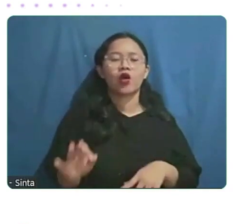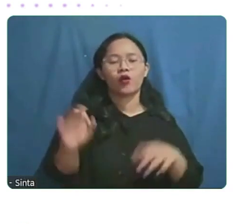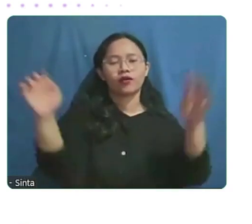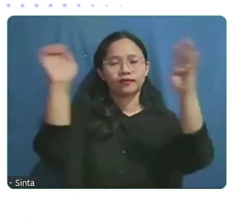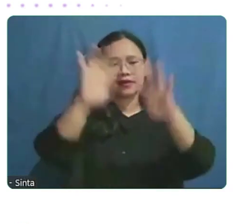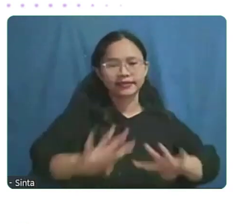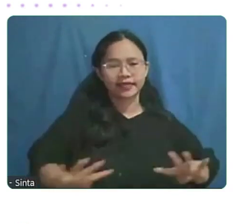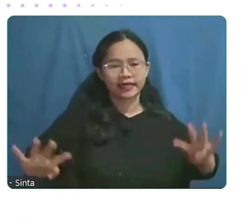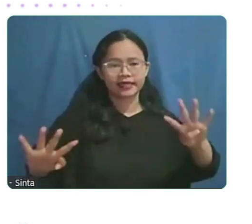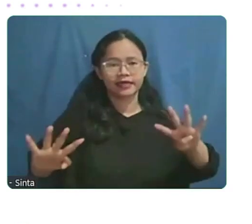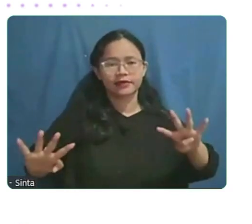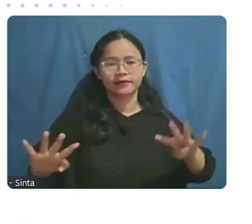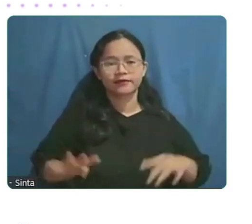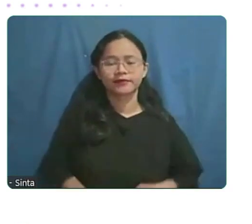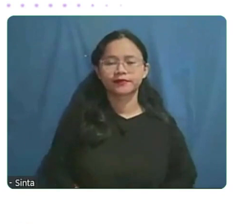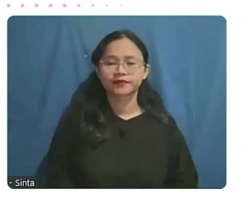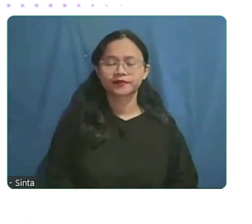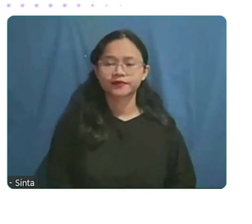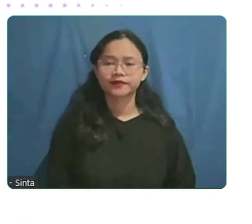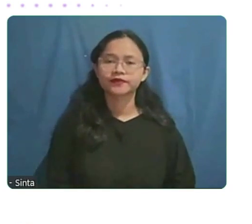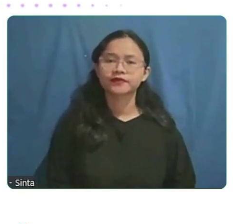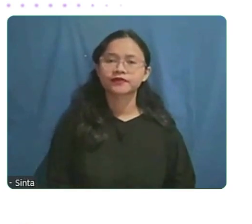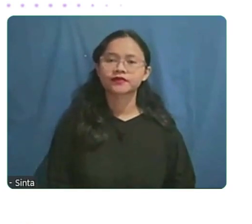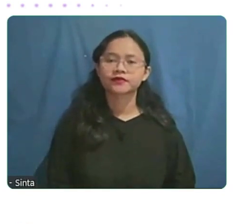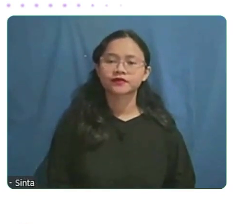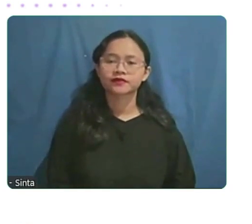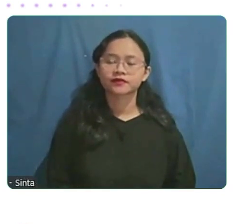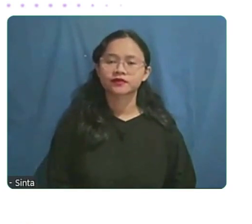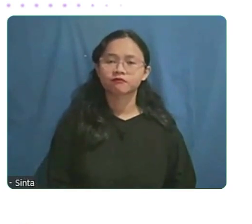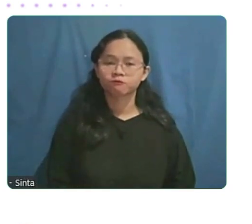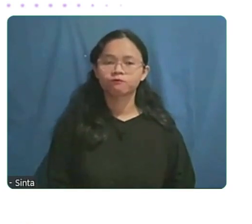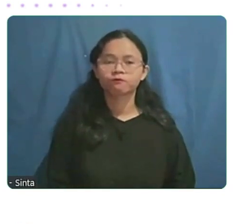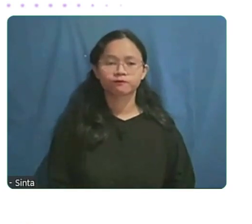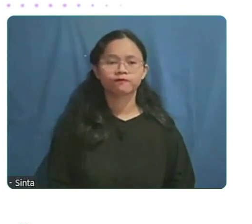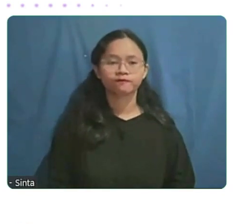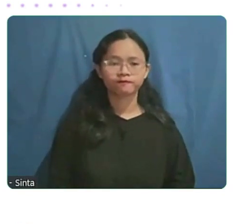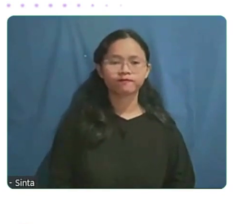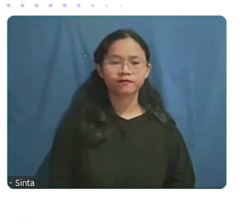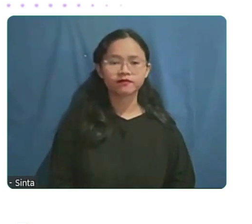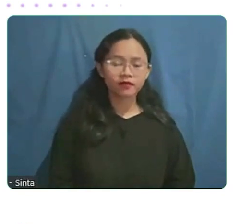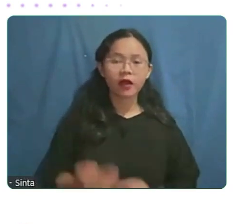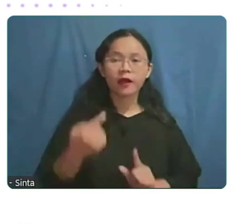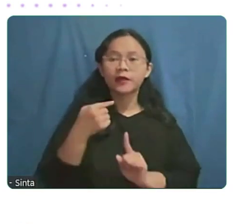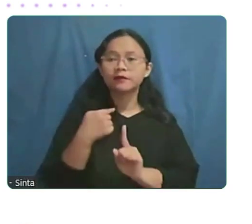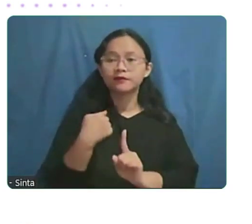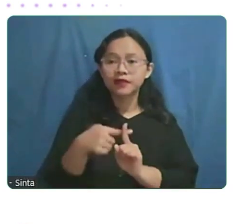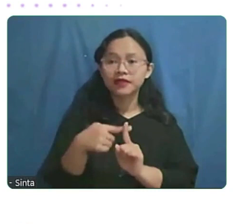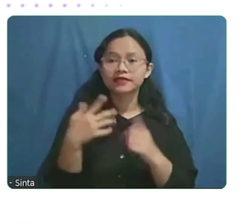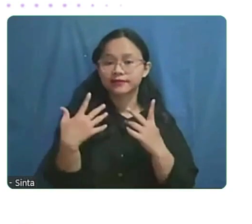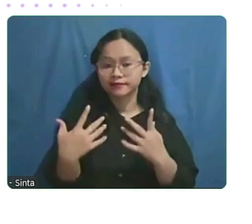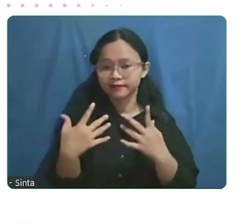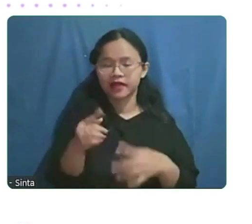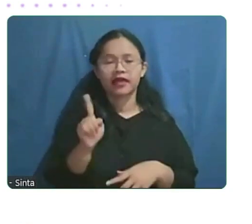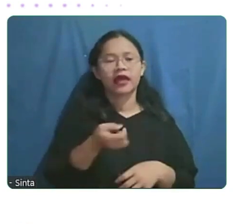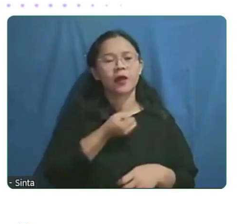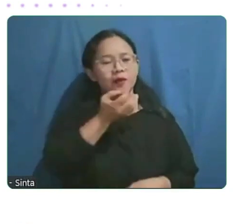advisor to the WHO UNEP Thematic Working Group on Air Quality, external reviewer of the